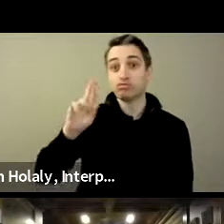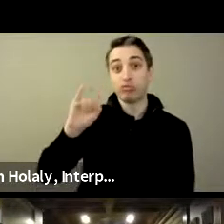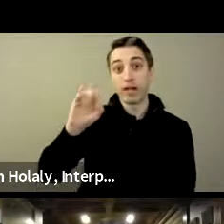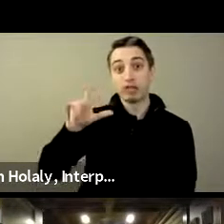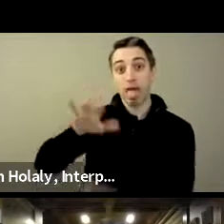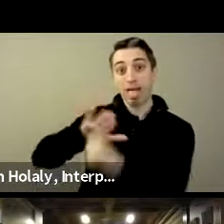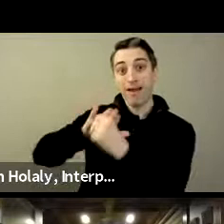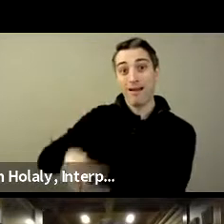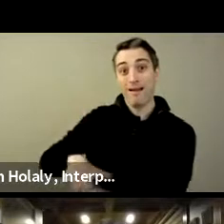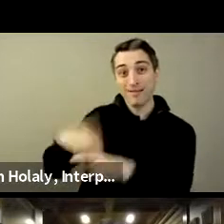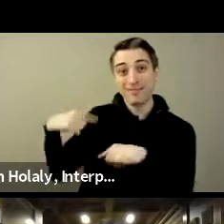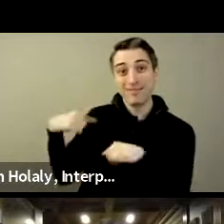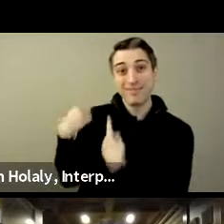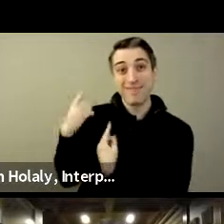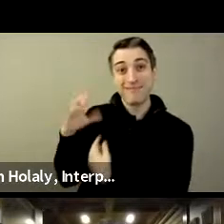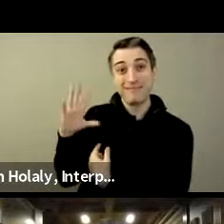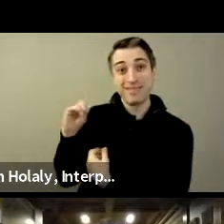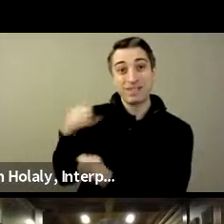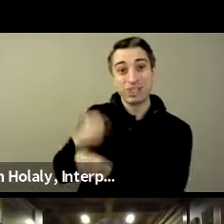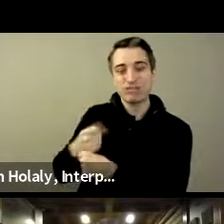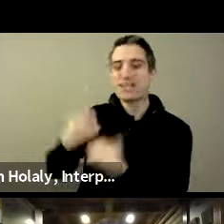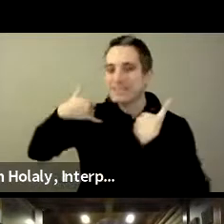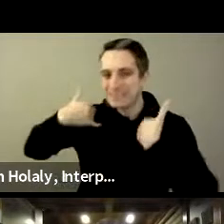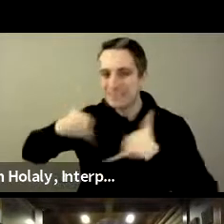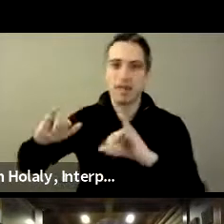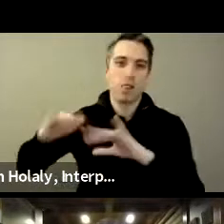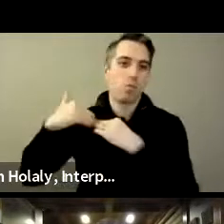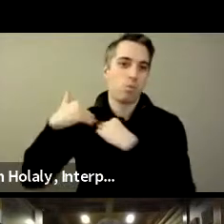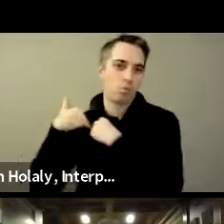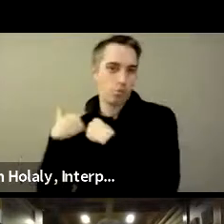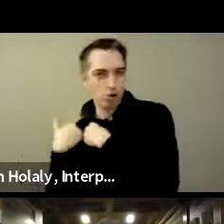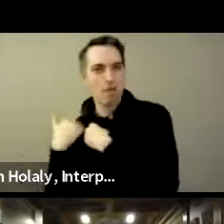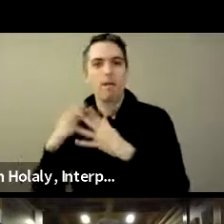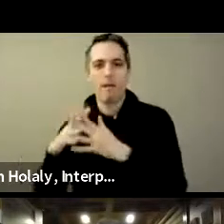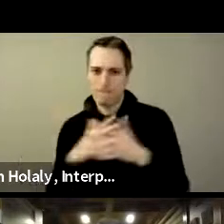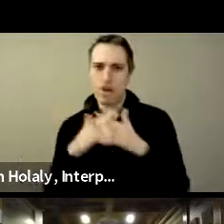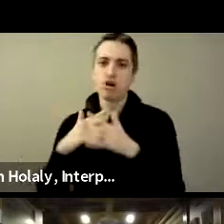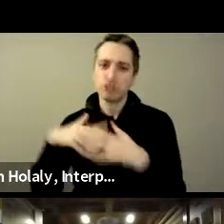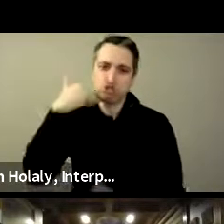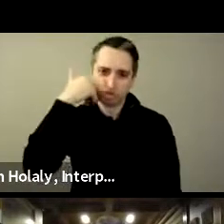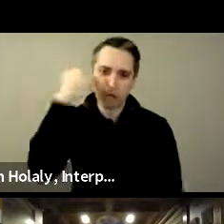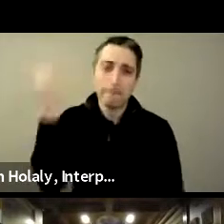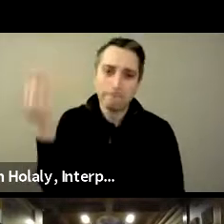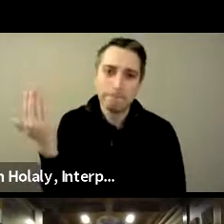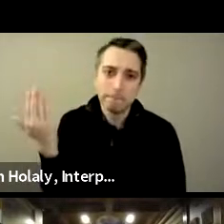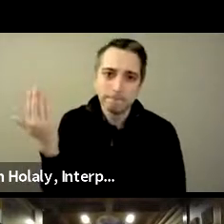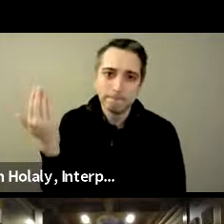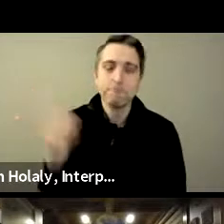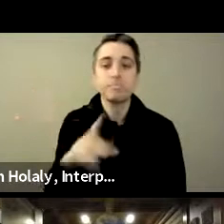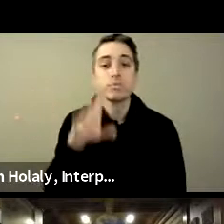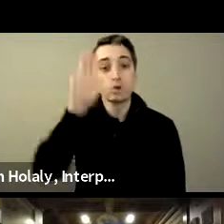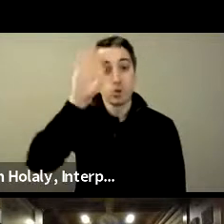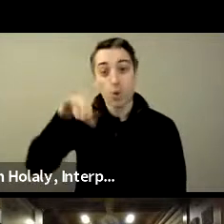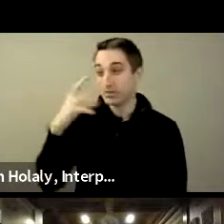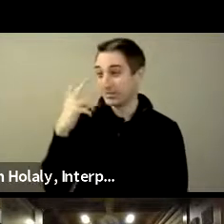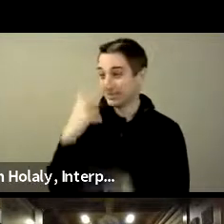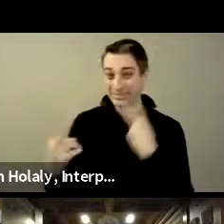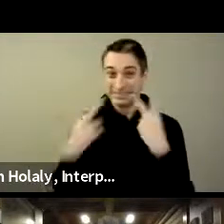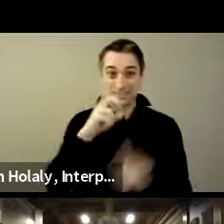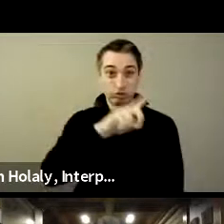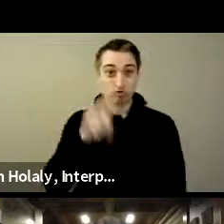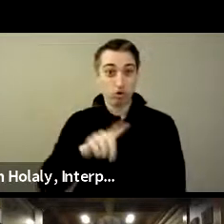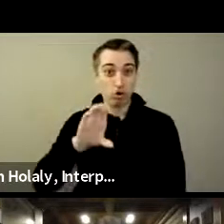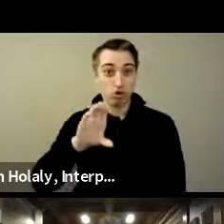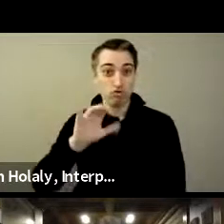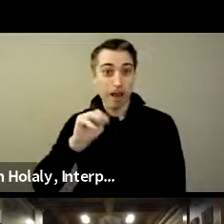still a burden on America's shame. And so even as we see all the crime in Detroit and trying to work with the Detroit